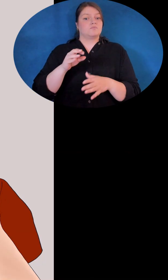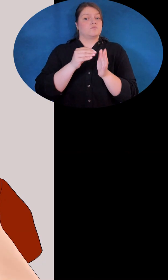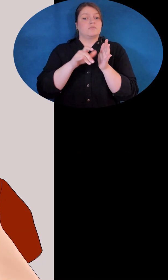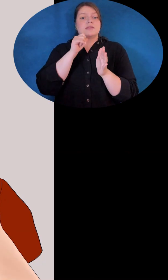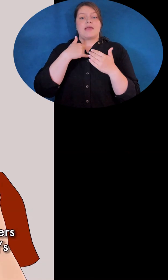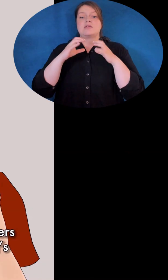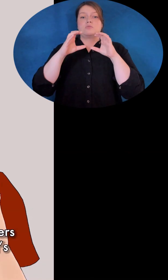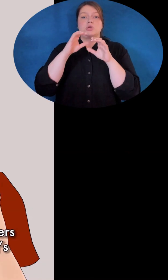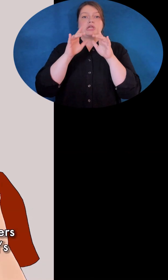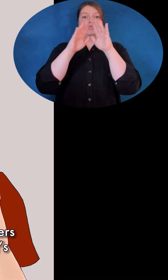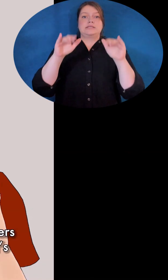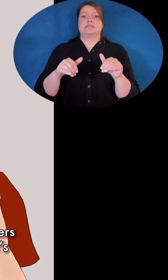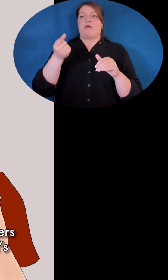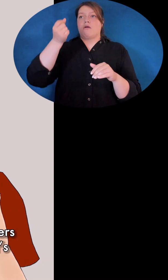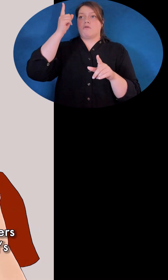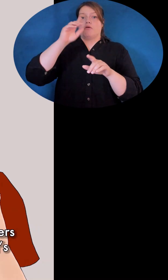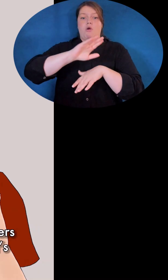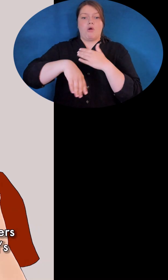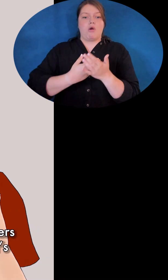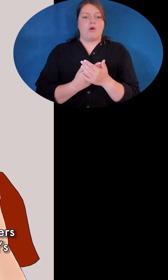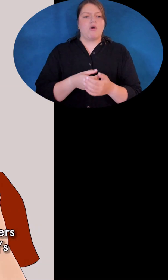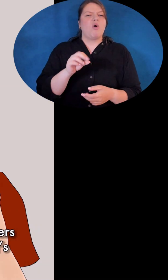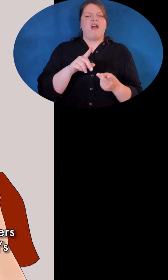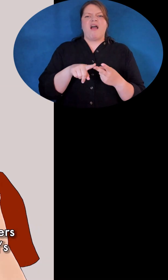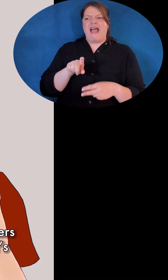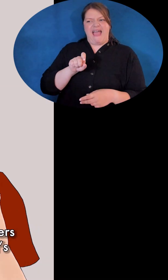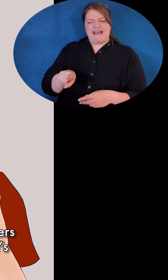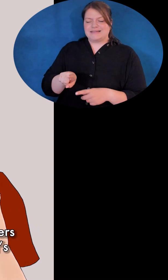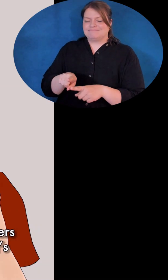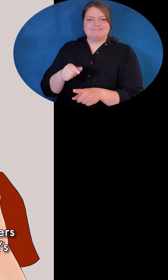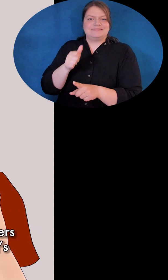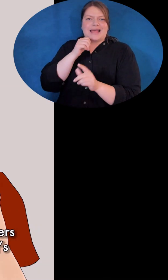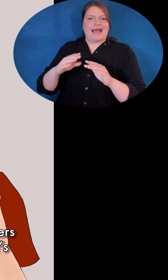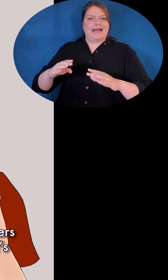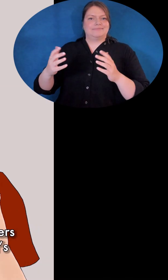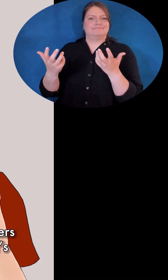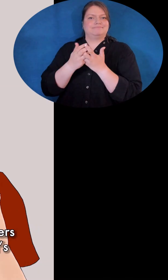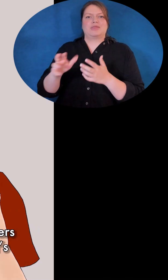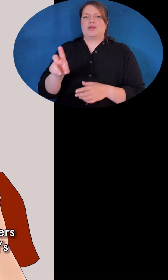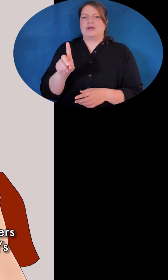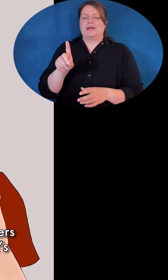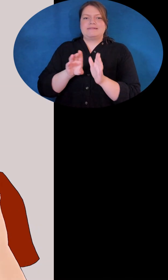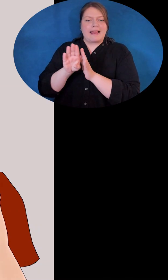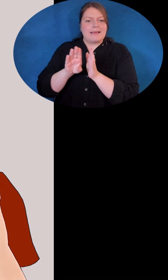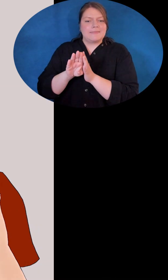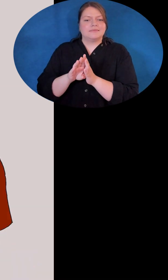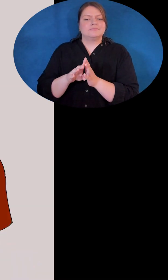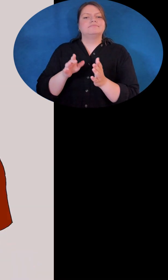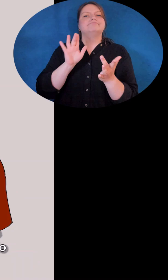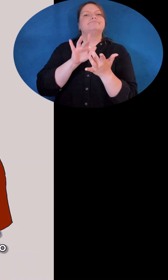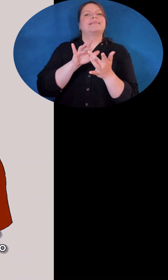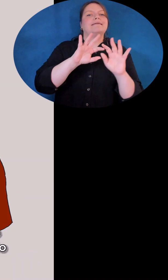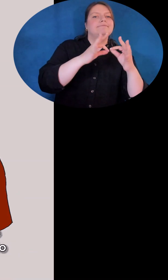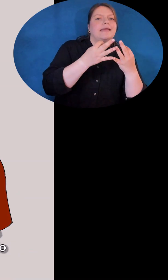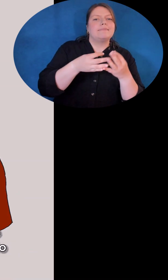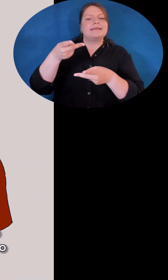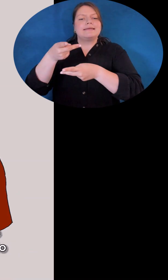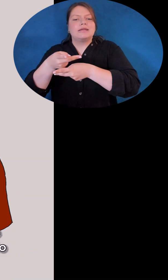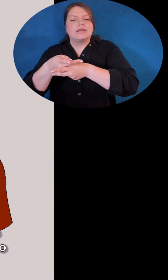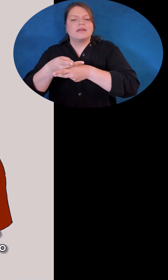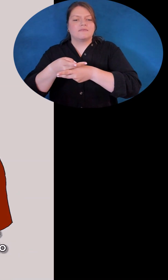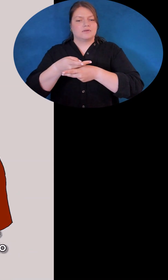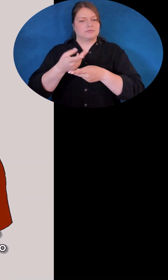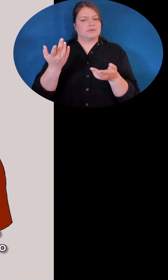developmentally appropriate, reach out to their family or their caregivers to best understand the individual's wants and needs. Gaining a